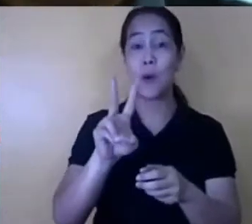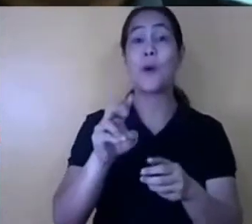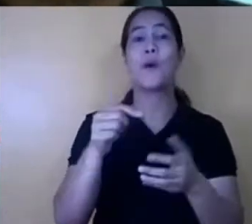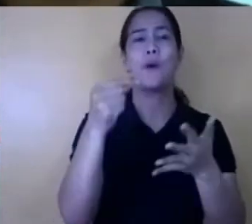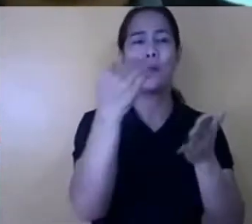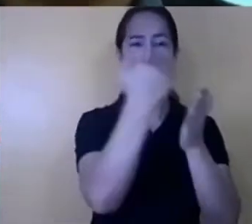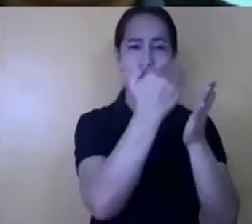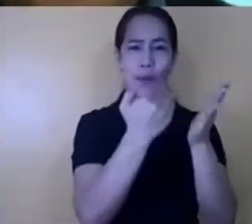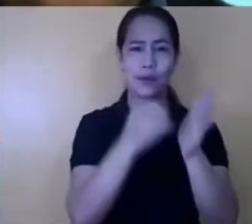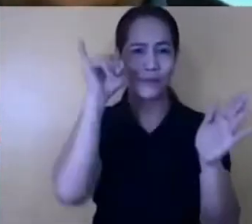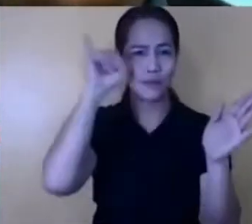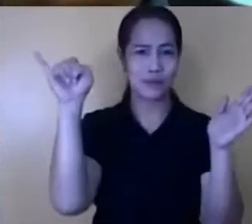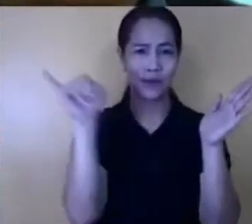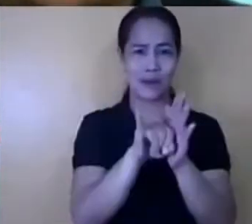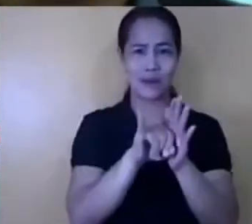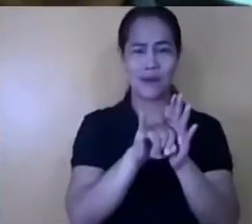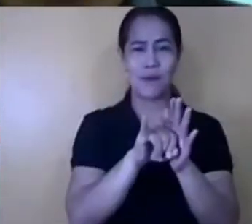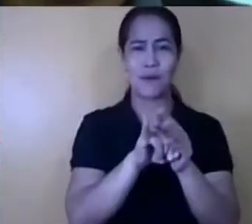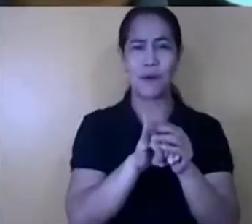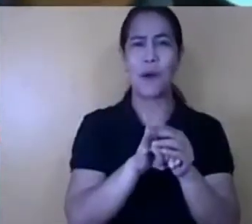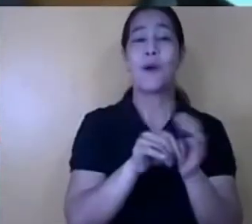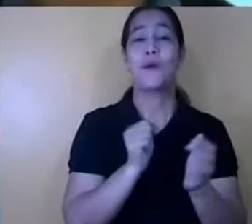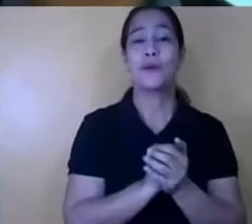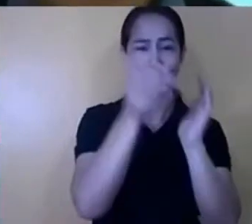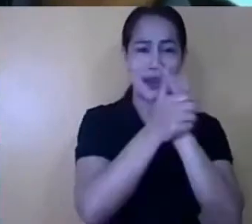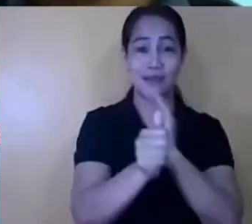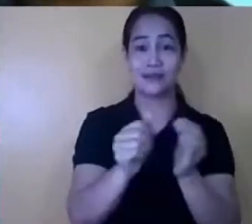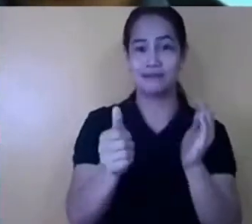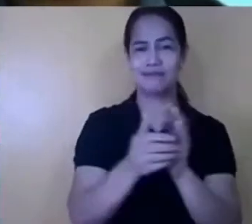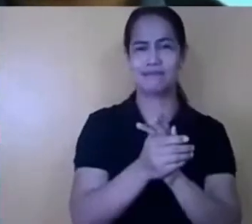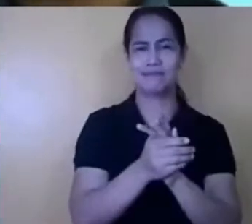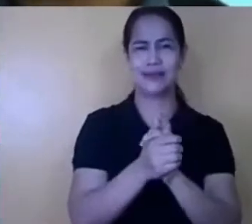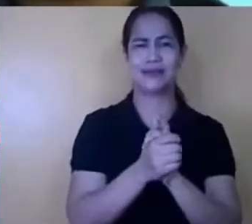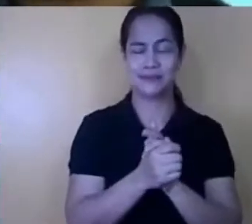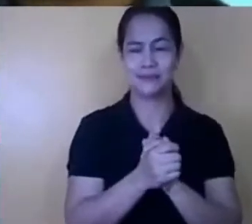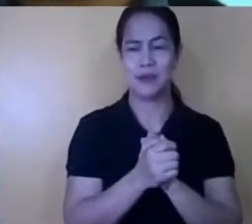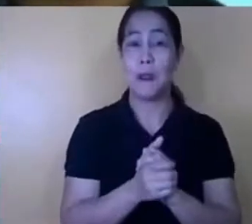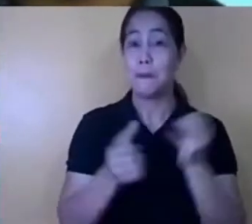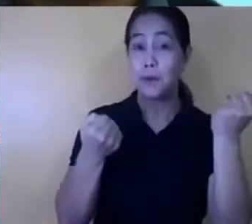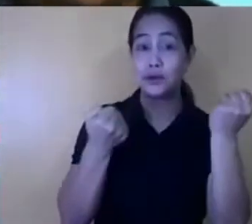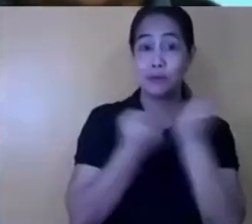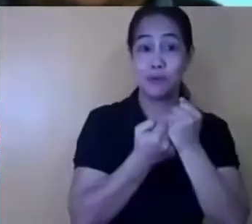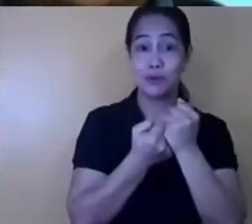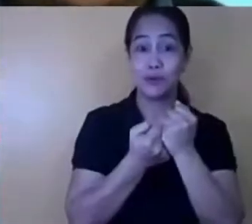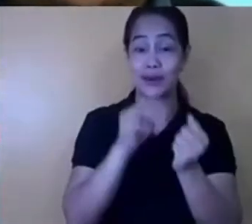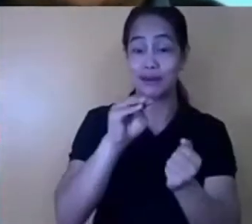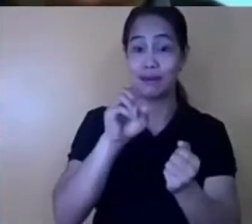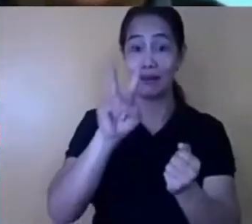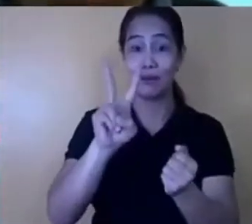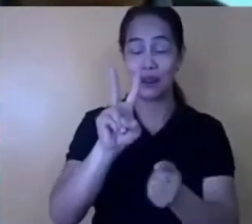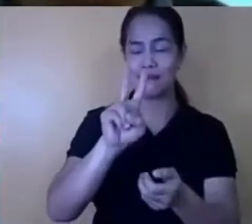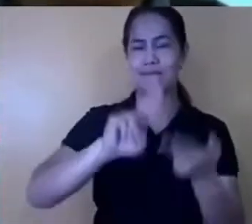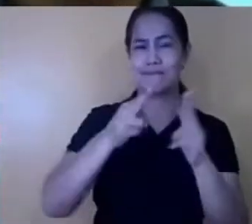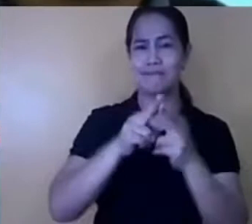identified least and or most mastered skills. For supporting MOV number 2, or